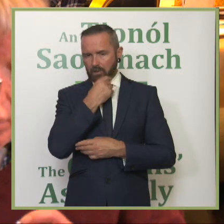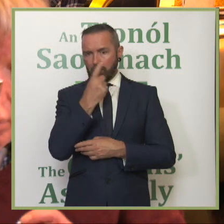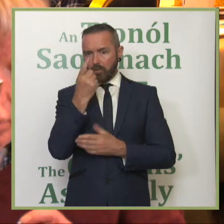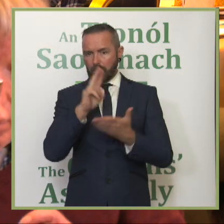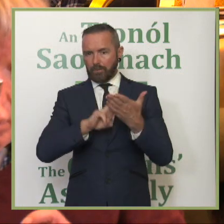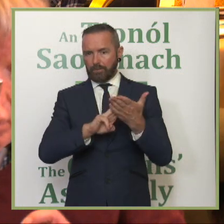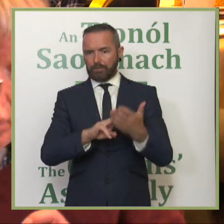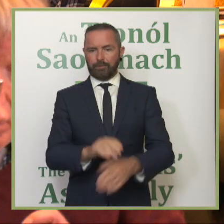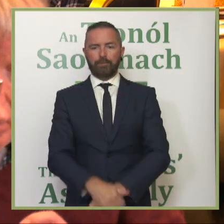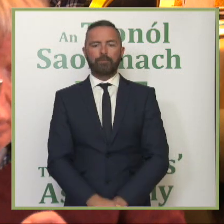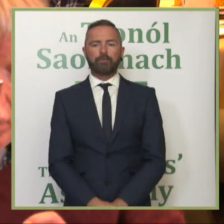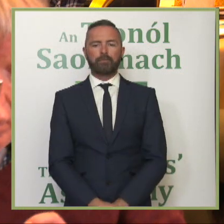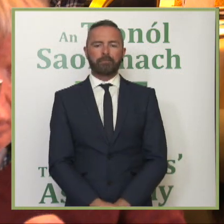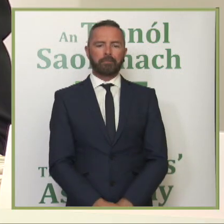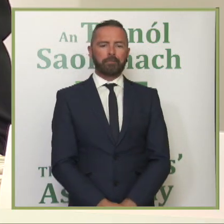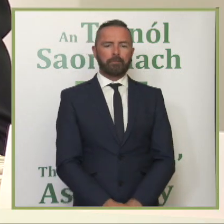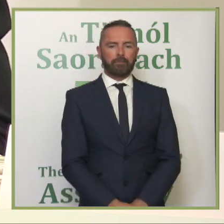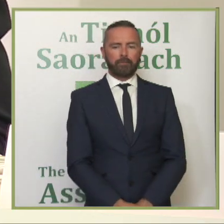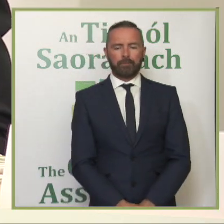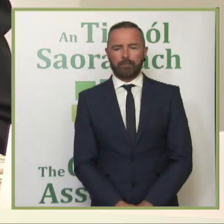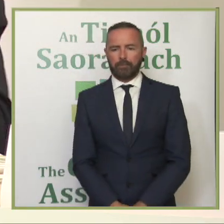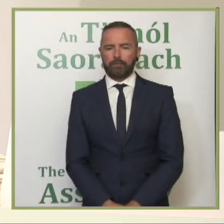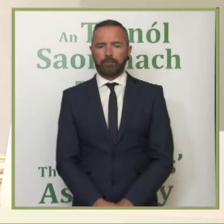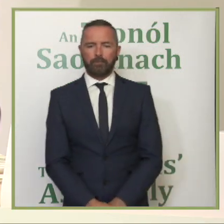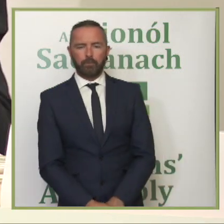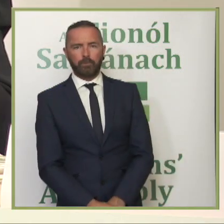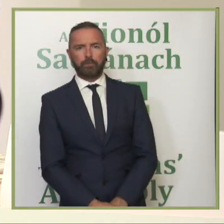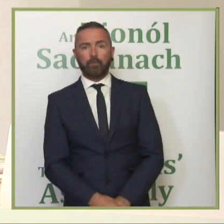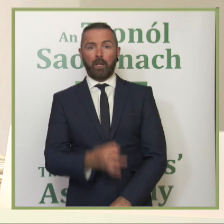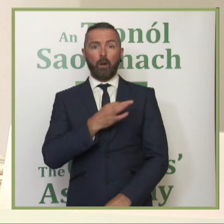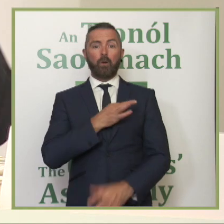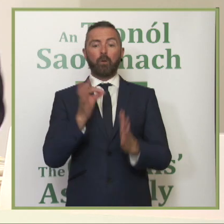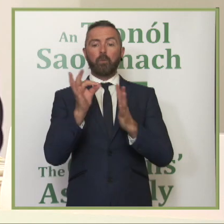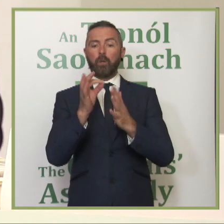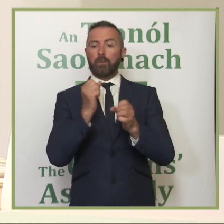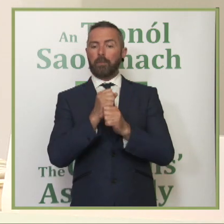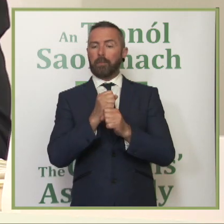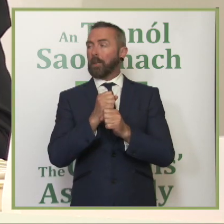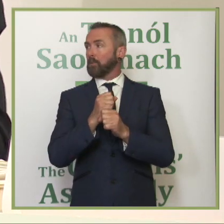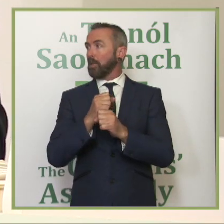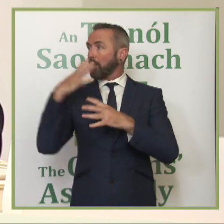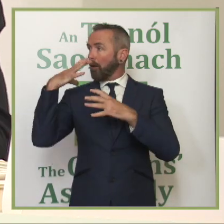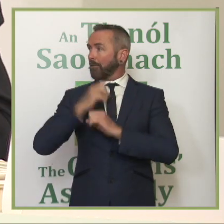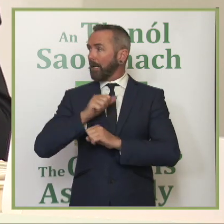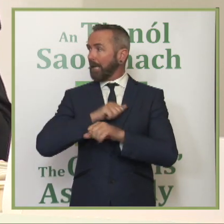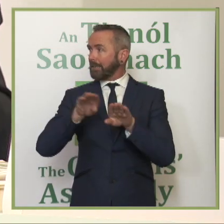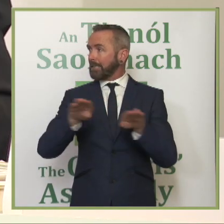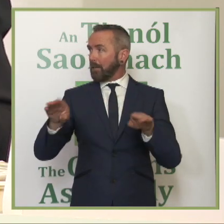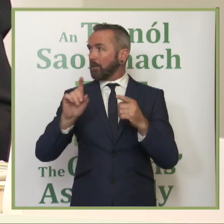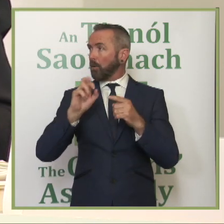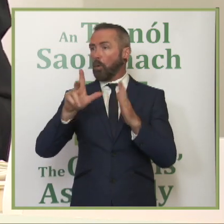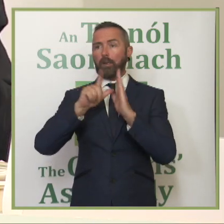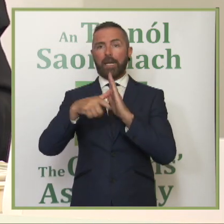one. A really good point just at the end there, thanks, just about the confidentiality at the table or later on. I mean, look, we're all